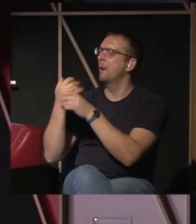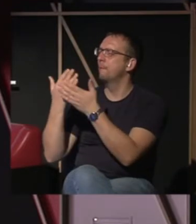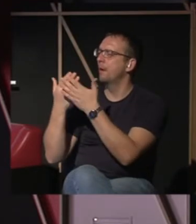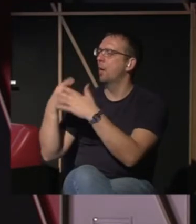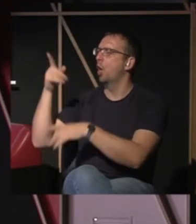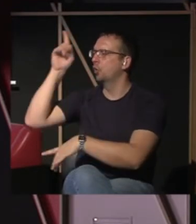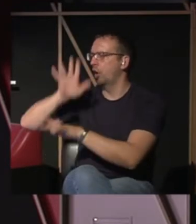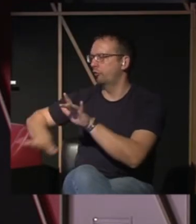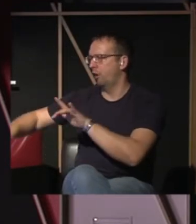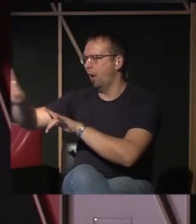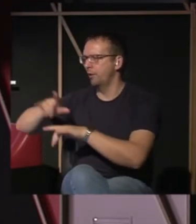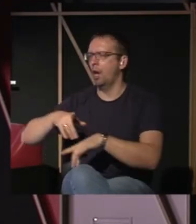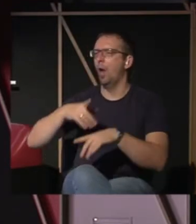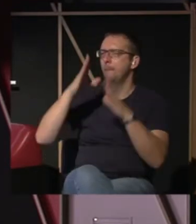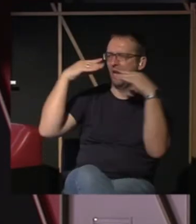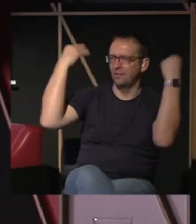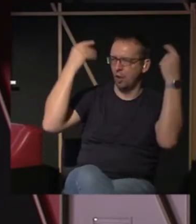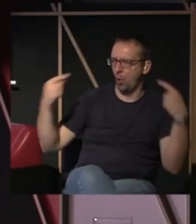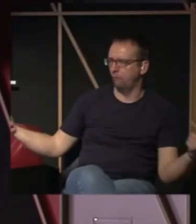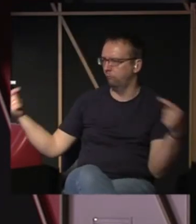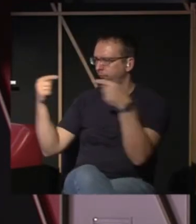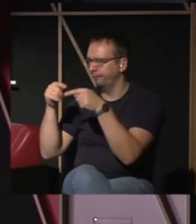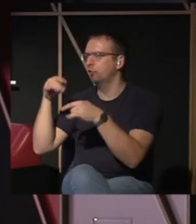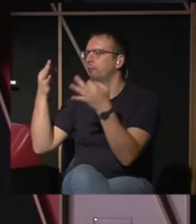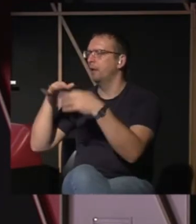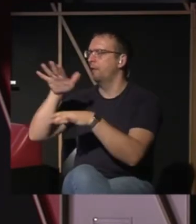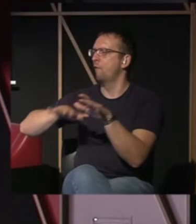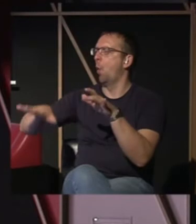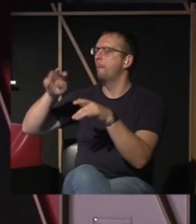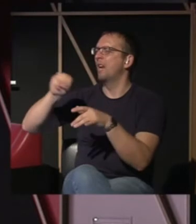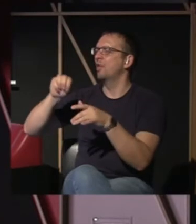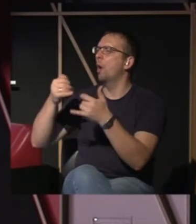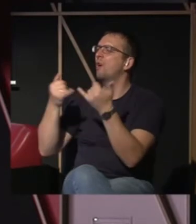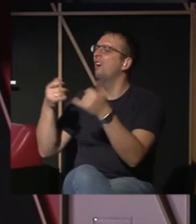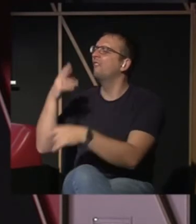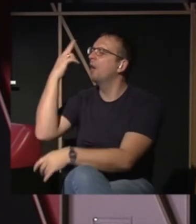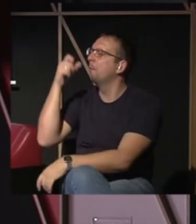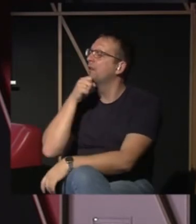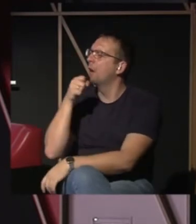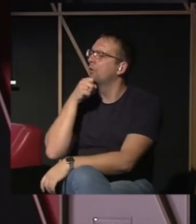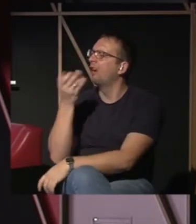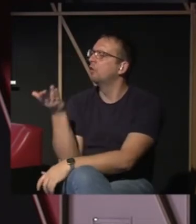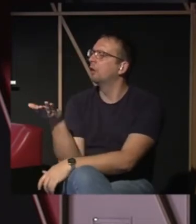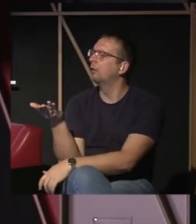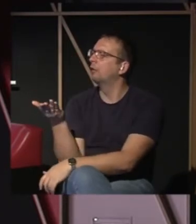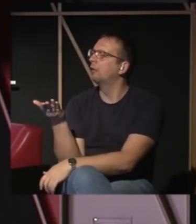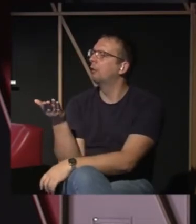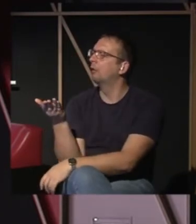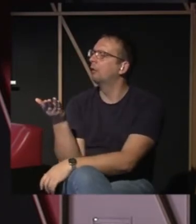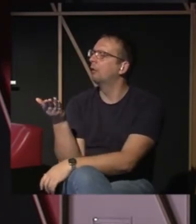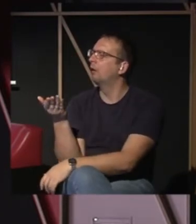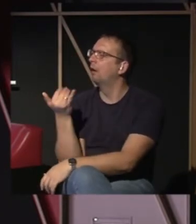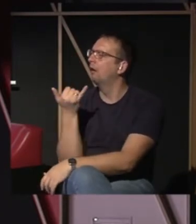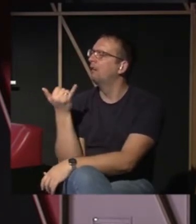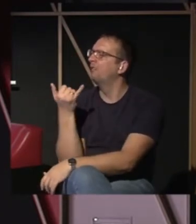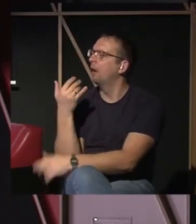Deutschland gegen Mexiko in Moskau, und wie wurde die Blindenreportage dort sichergestellt, dass man